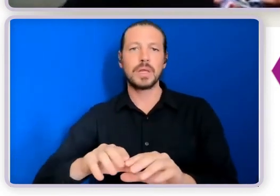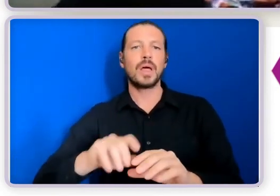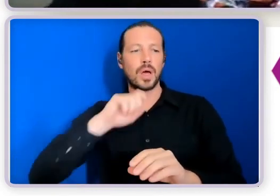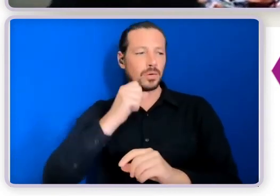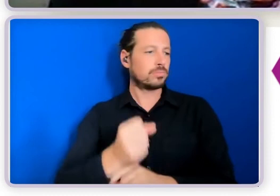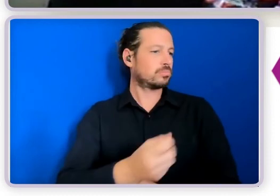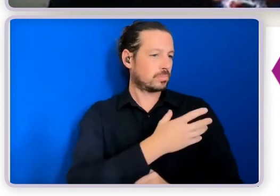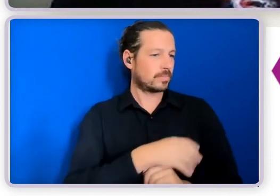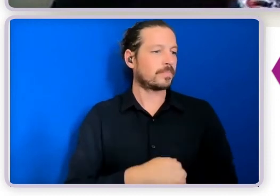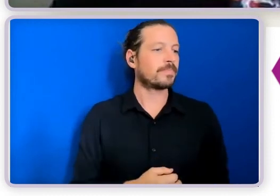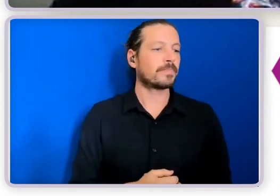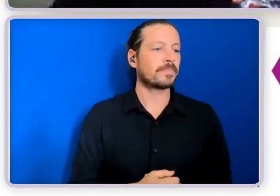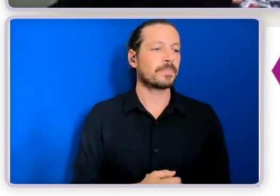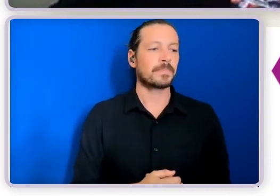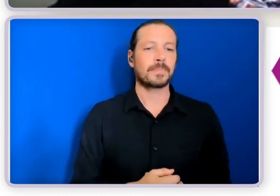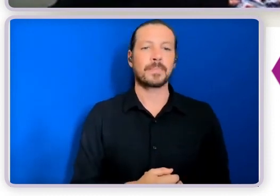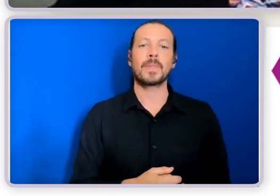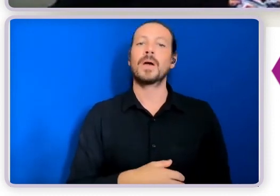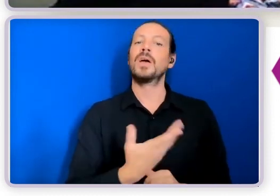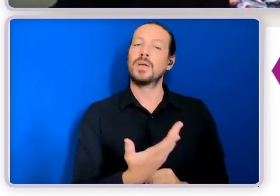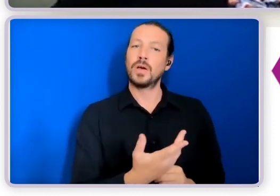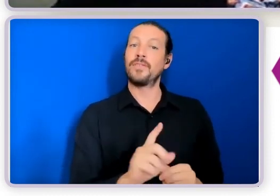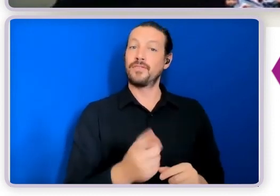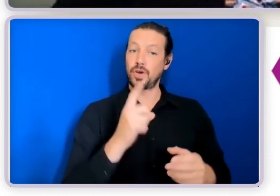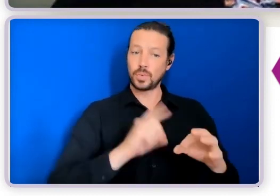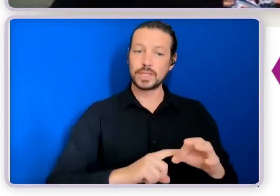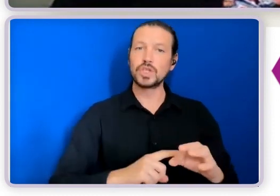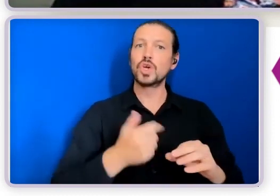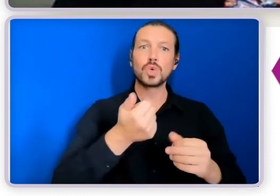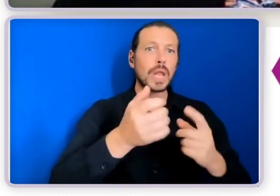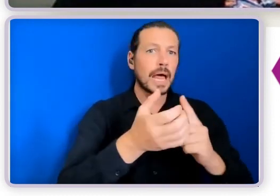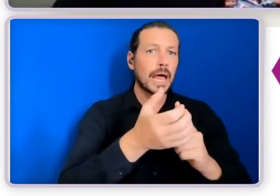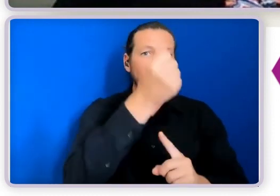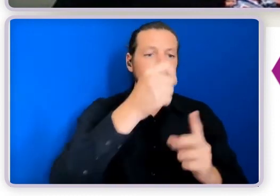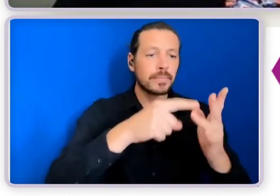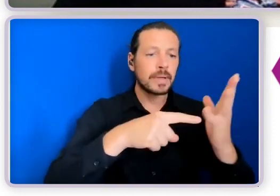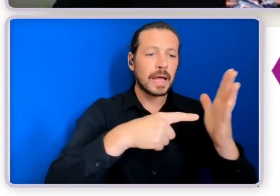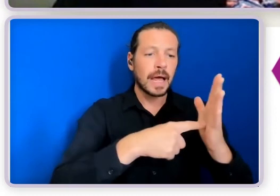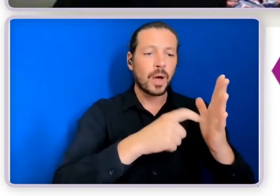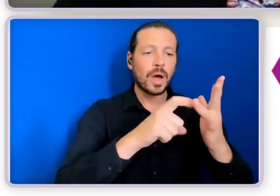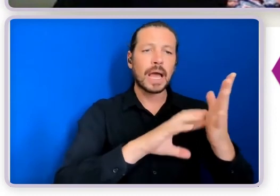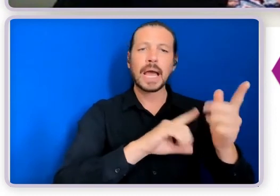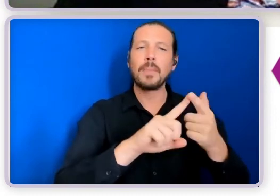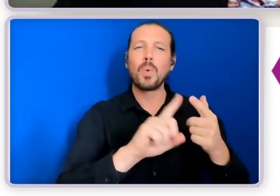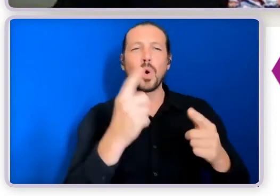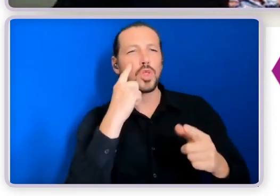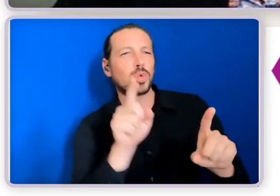is, what does a good outcome look like, and can behaviours of concern be modified and